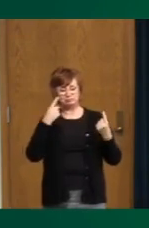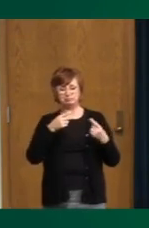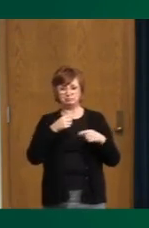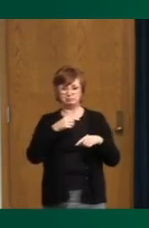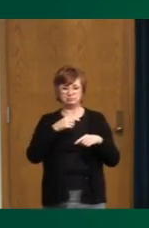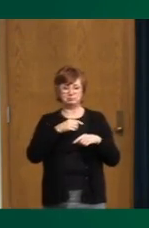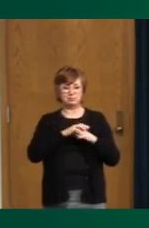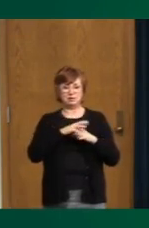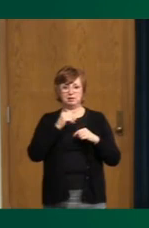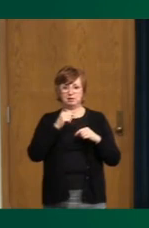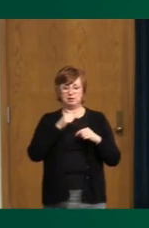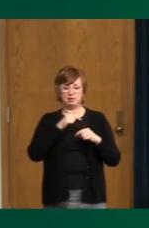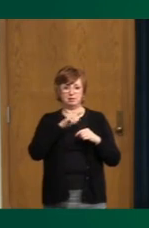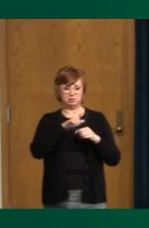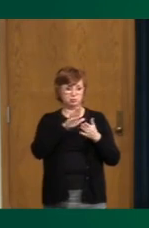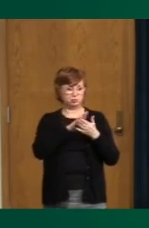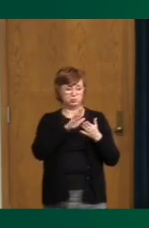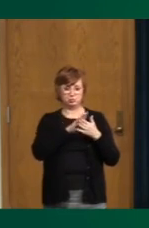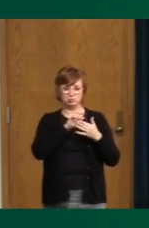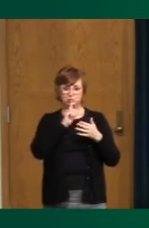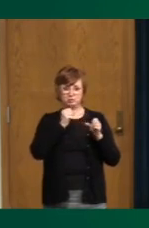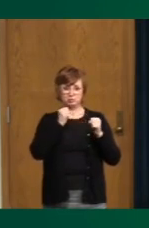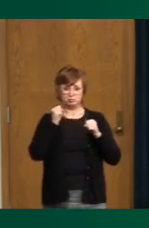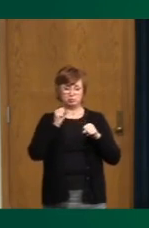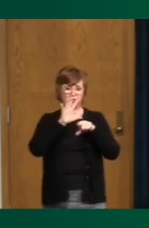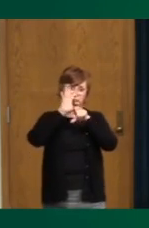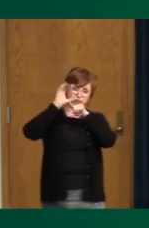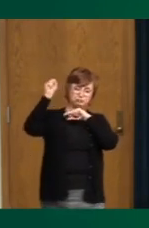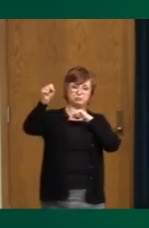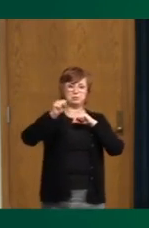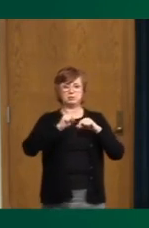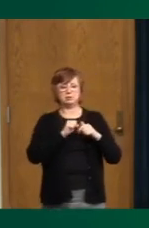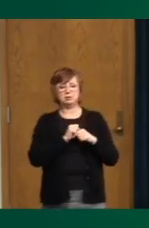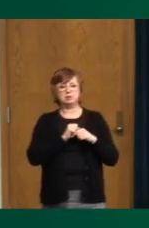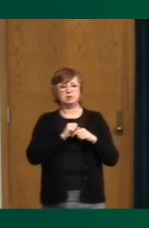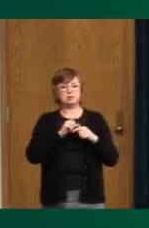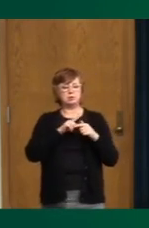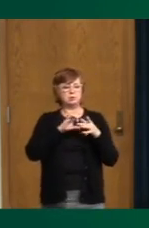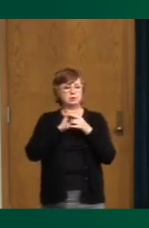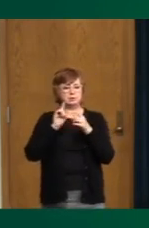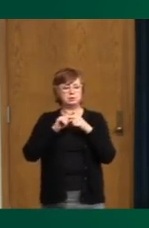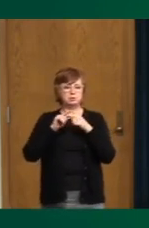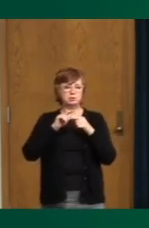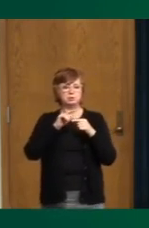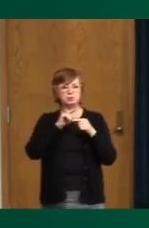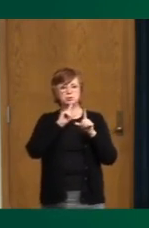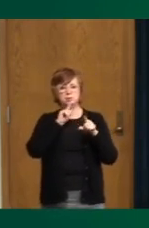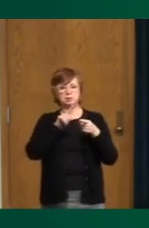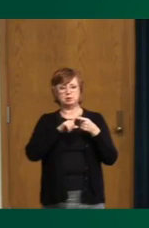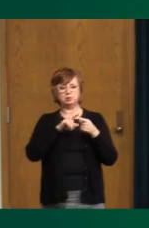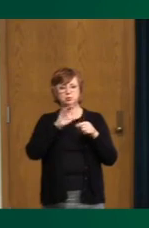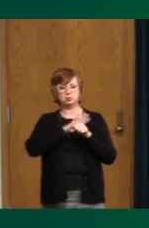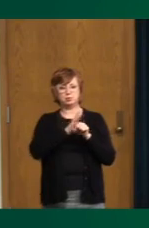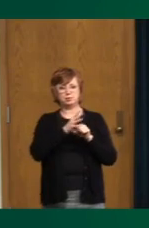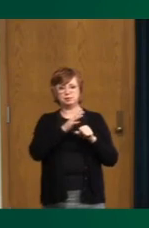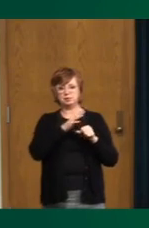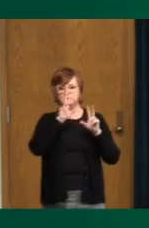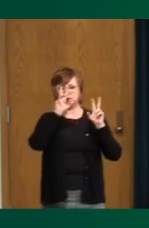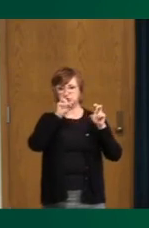think, a very strong area of our communities with respect to their response to COVID. We'll take our next question on the phone